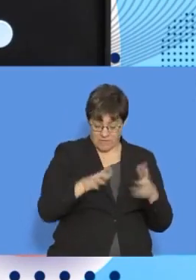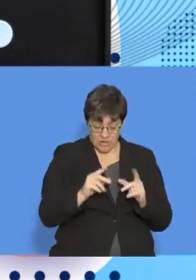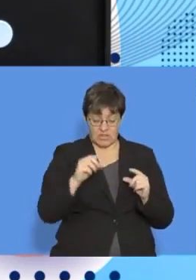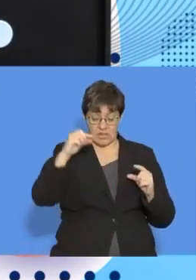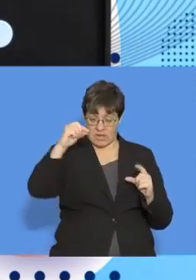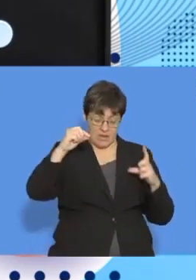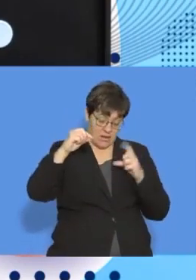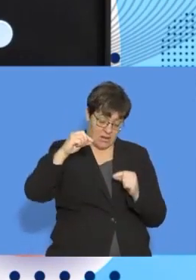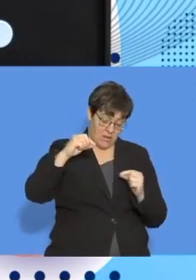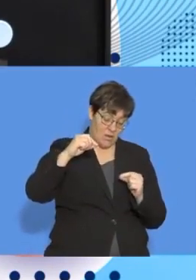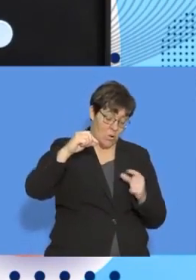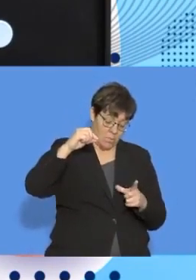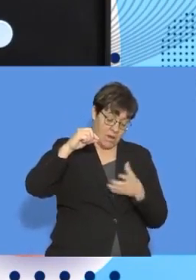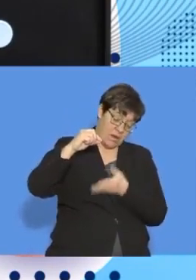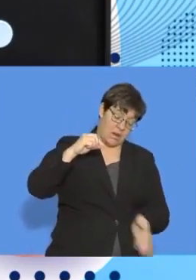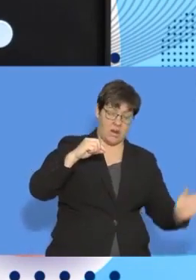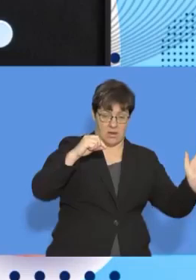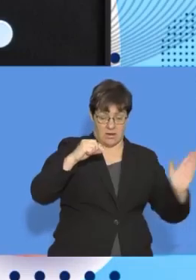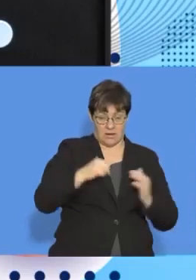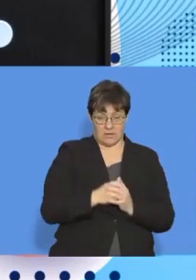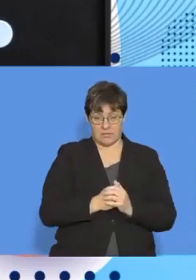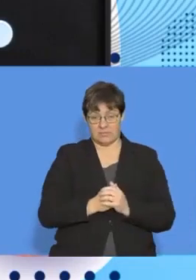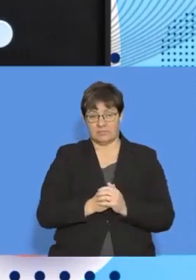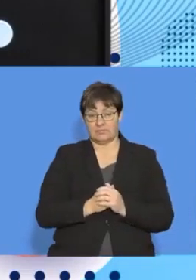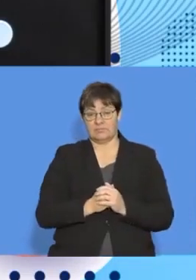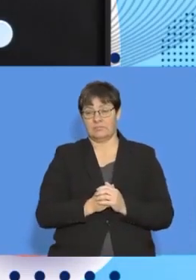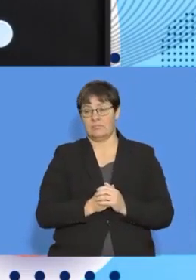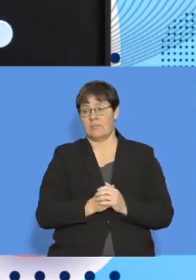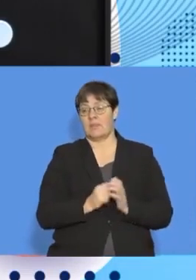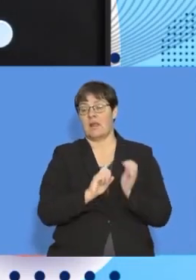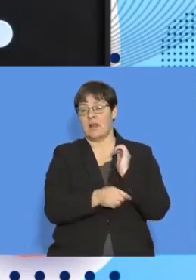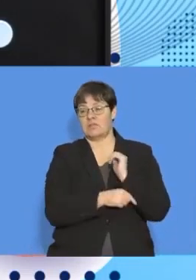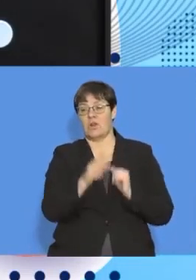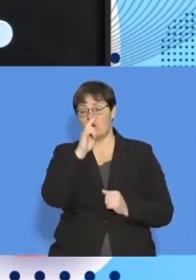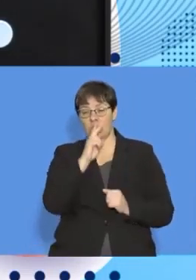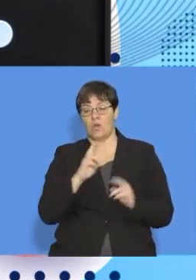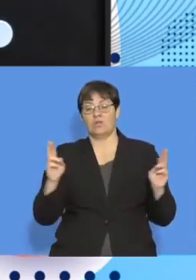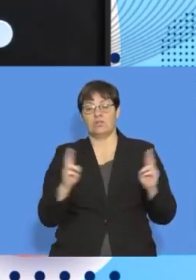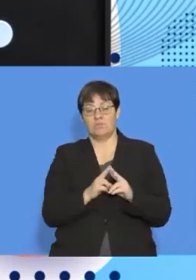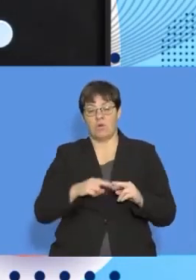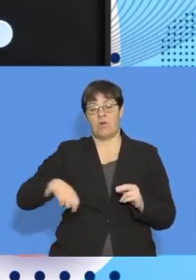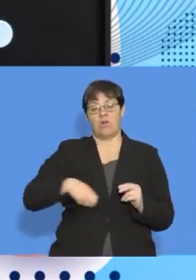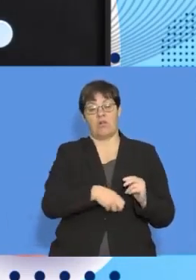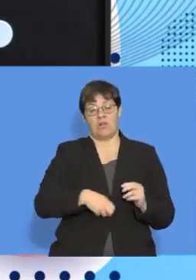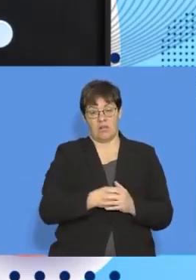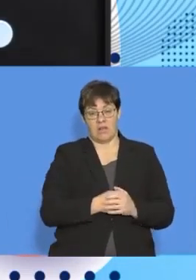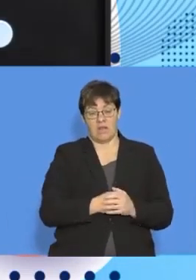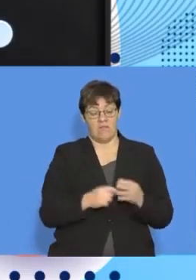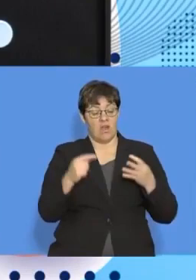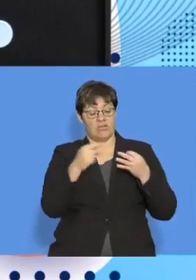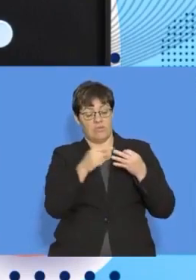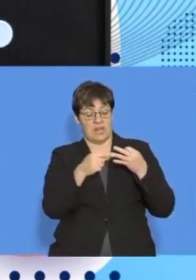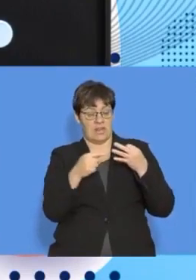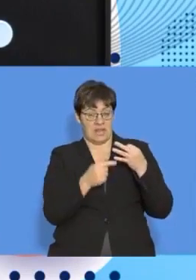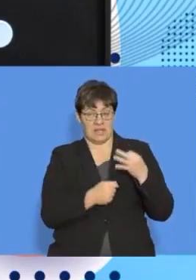mixing occurs, and then it allows for the food to move through. Finally, we look at the small intestine, which